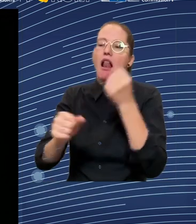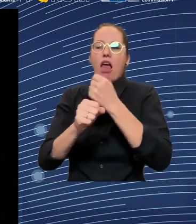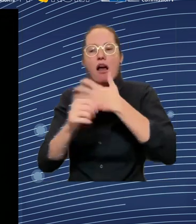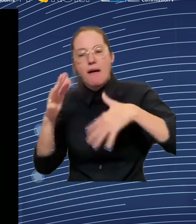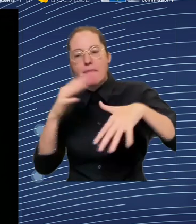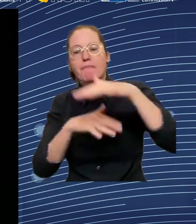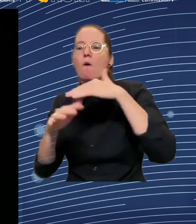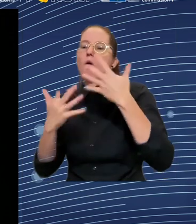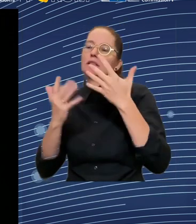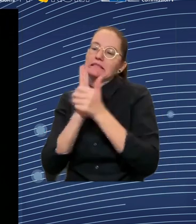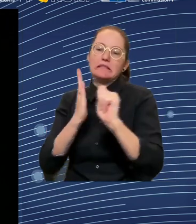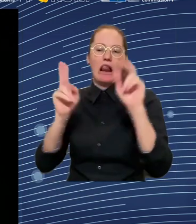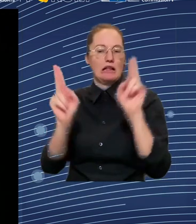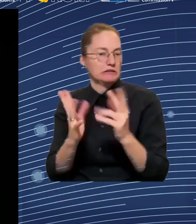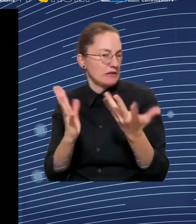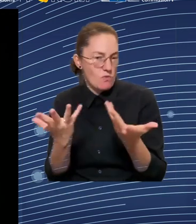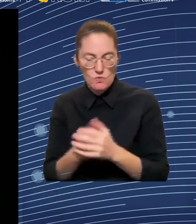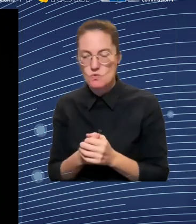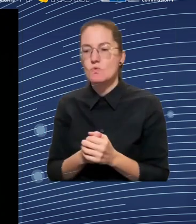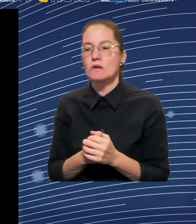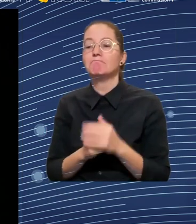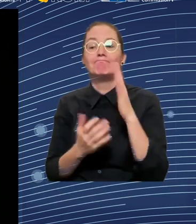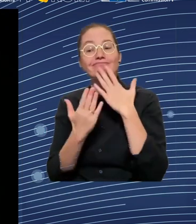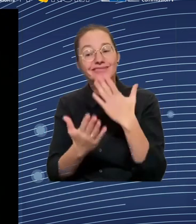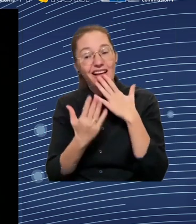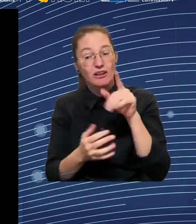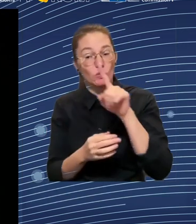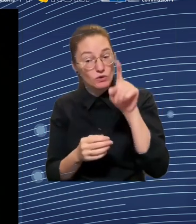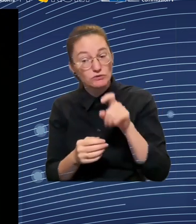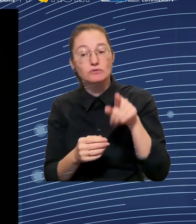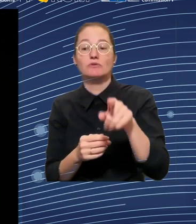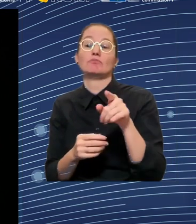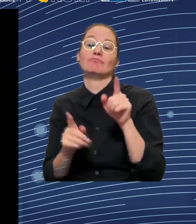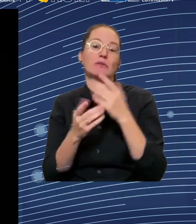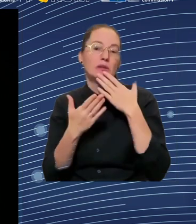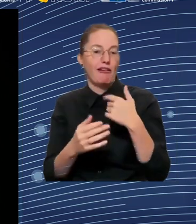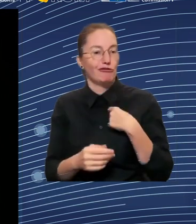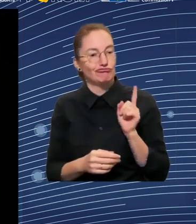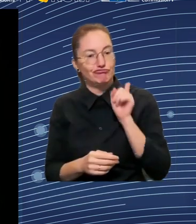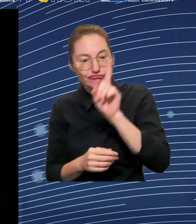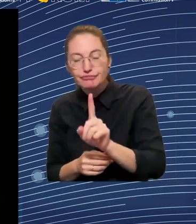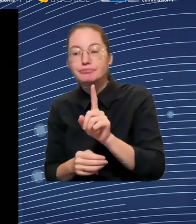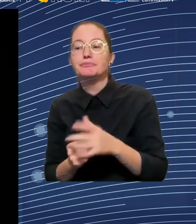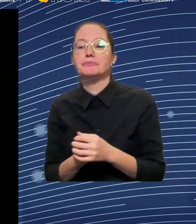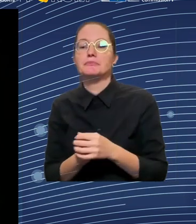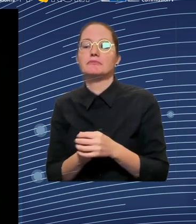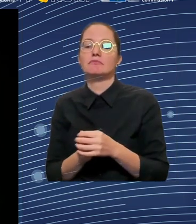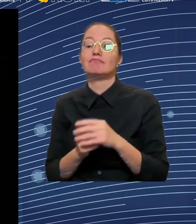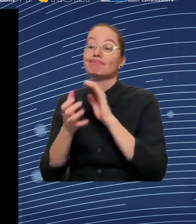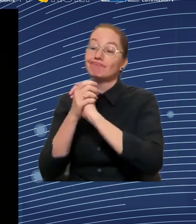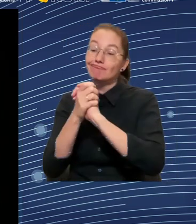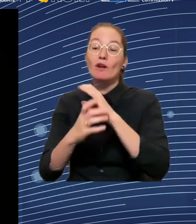highly relevant report. So talking about gender segregation in the labor market, Indeed,